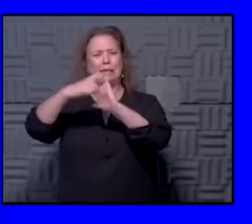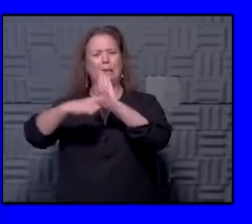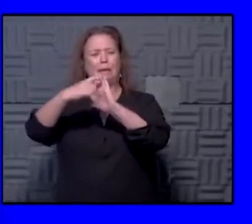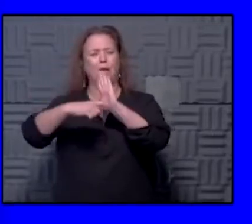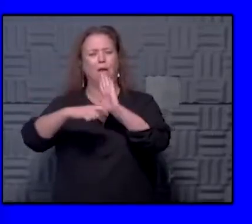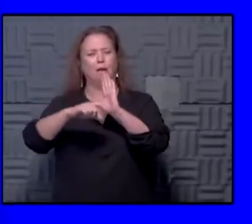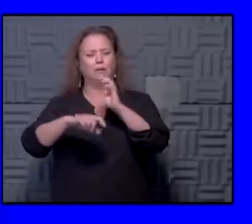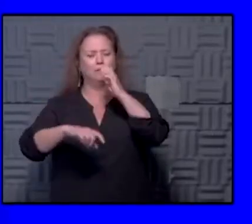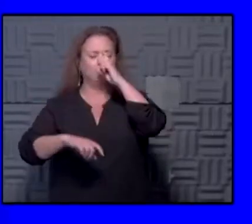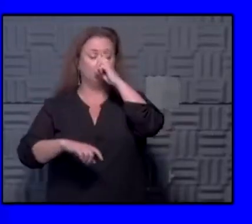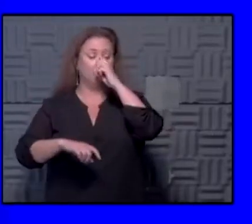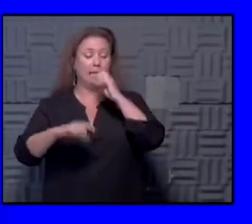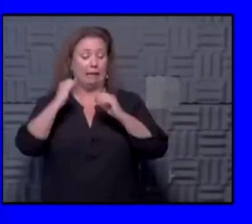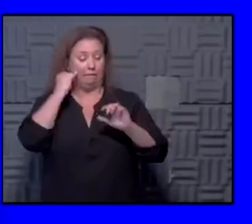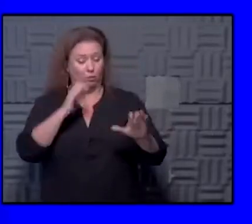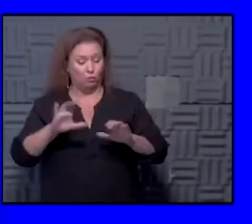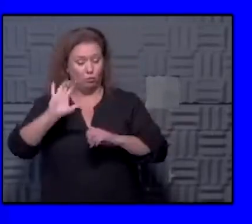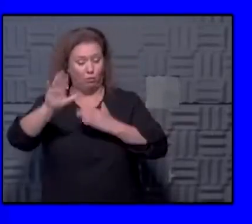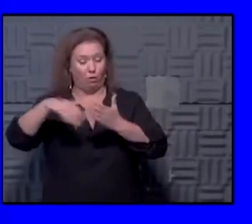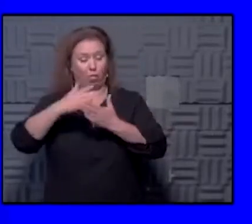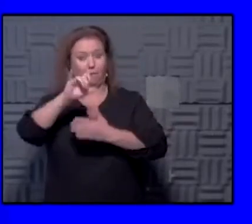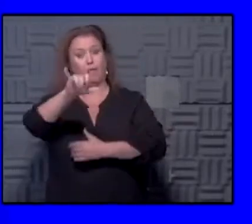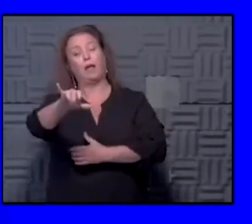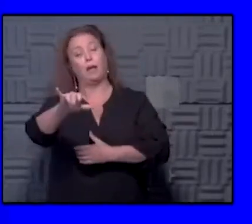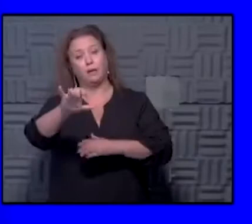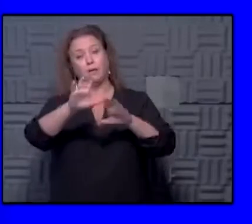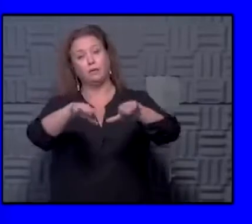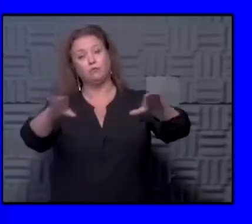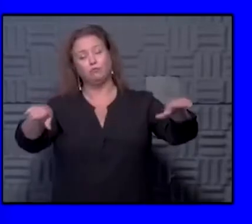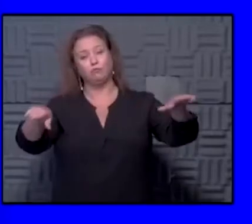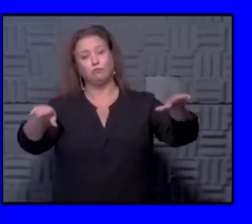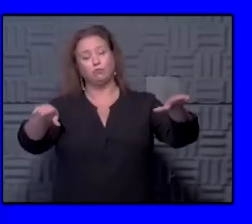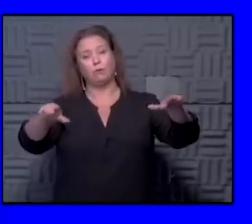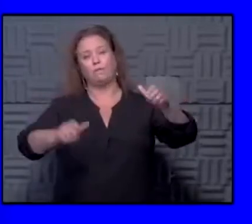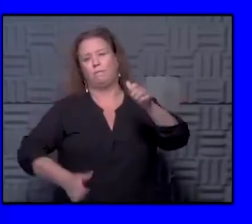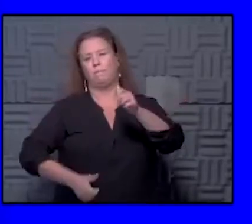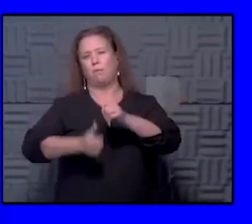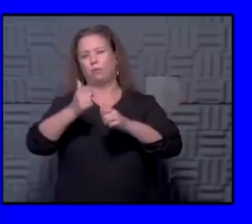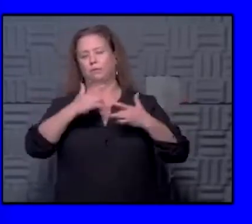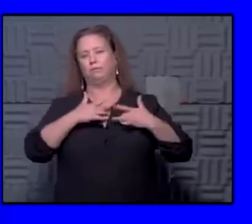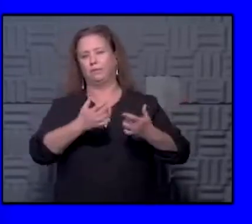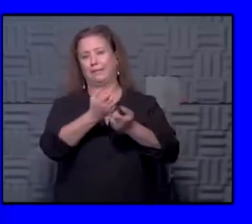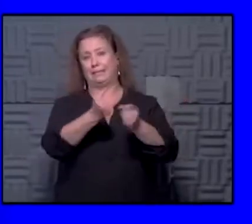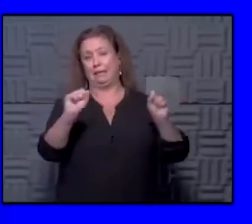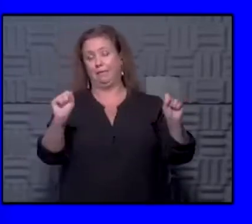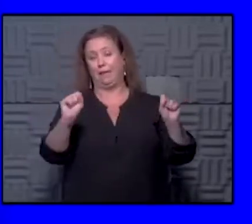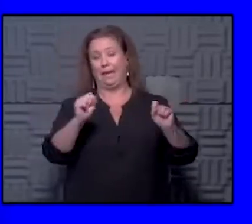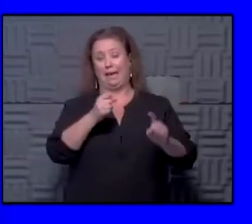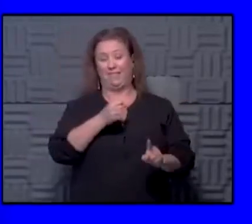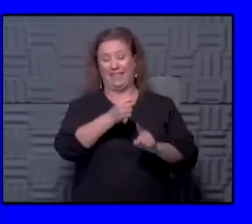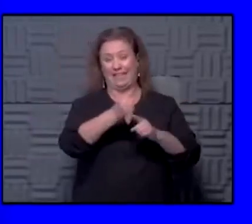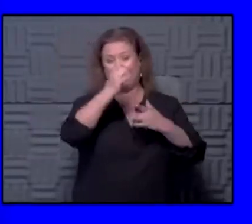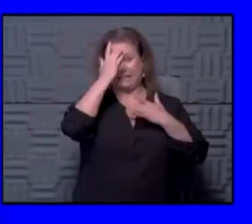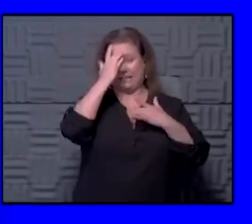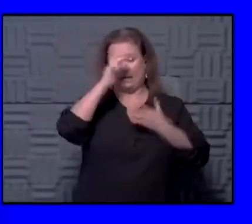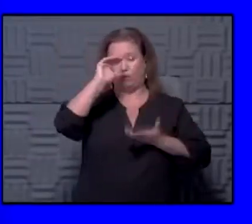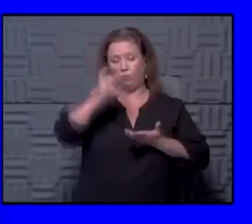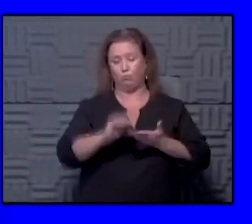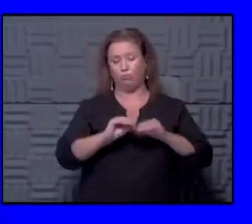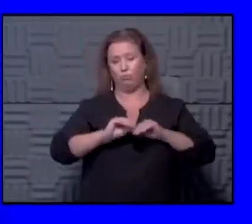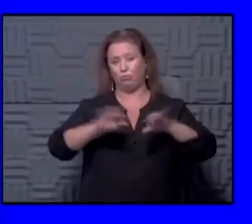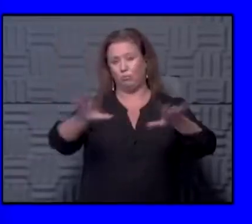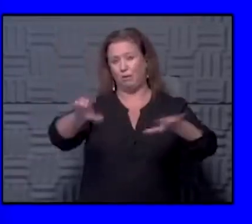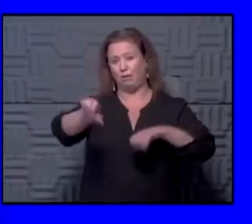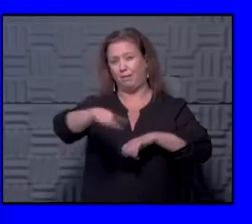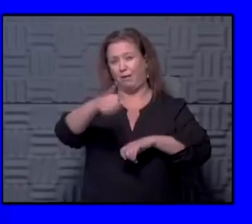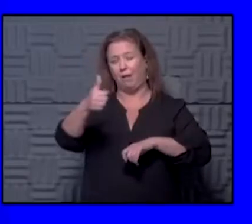But if you do those things, certainly the children, for the most part, are going to be safe if they get the infection, and that's going to reduce spread to